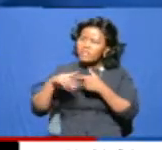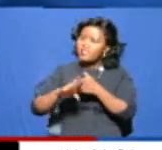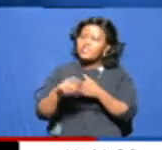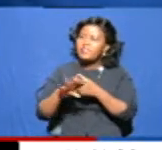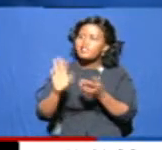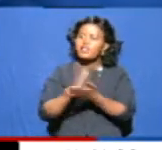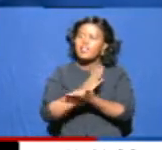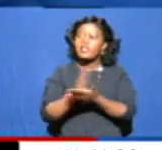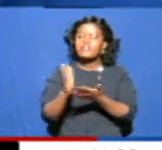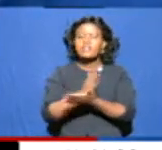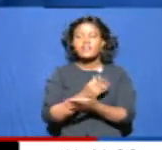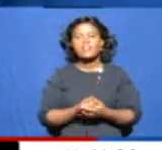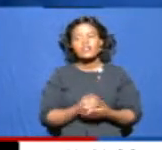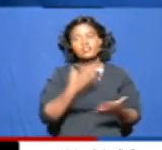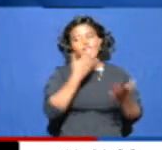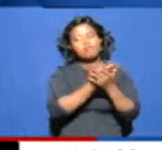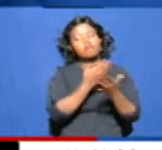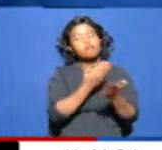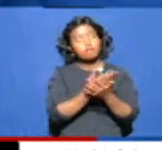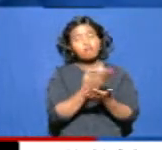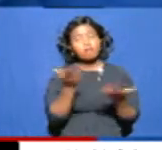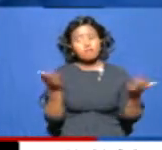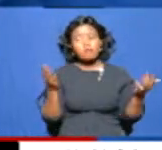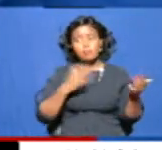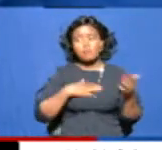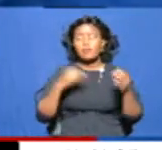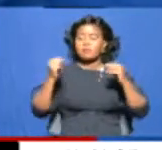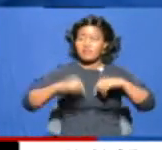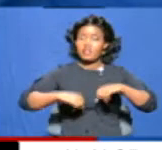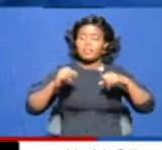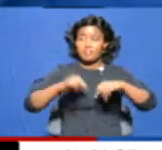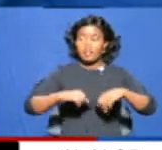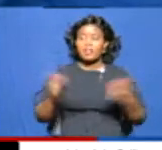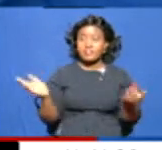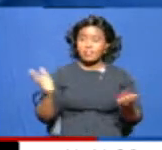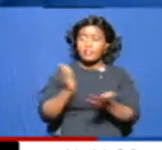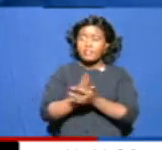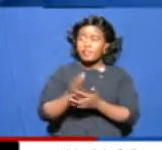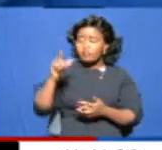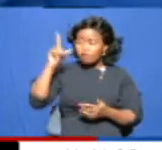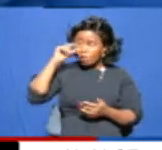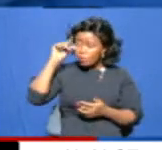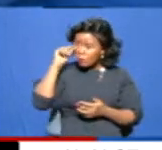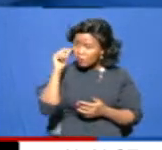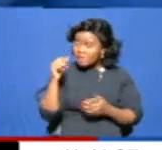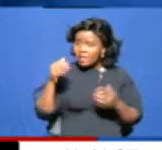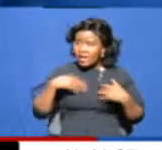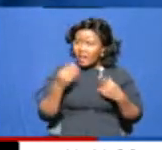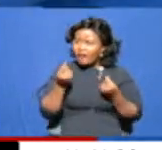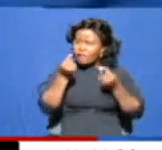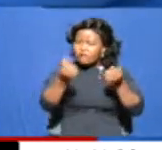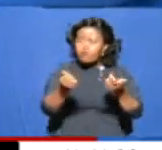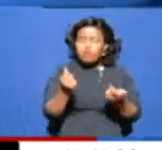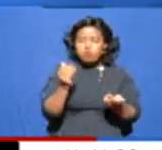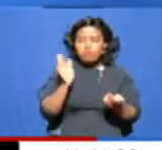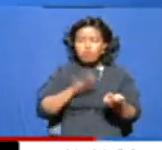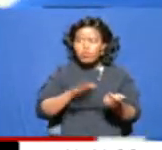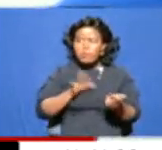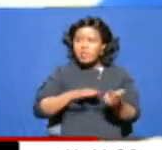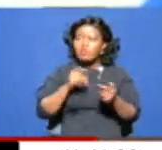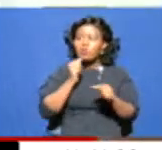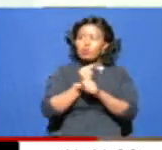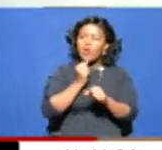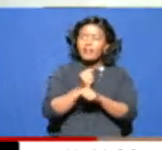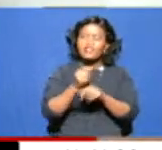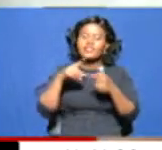that question. Yes, I agree with you. From coast, we have very few lady engineers, and one of them is